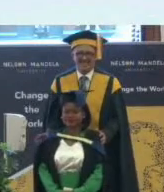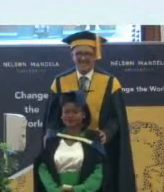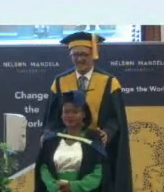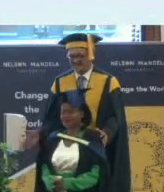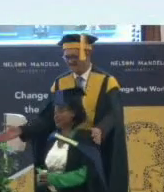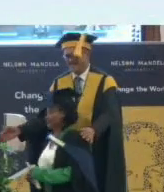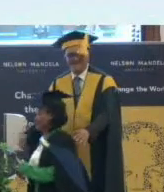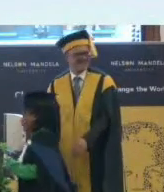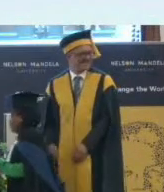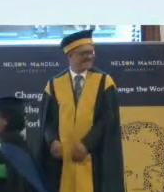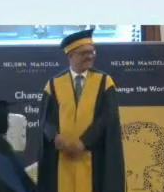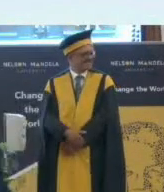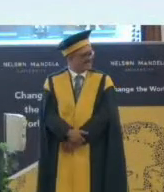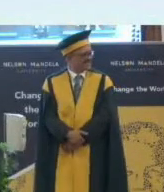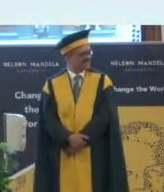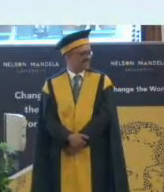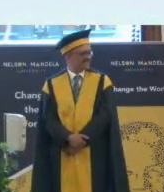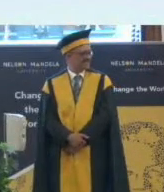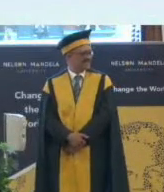Can turn.